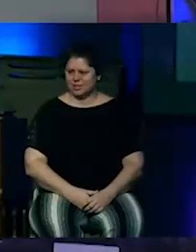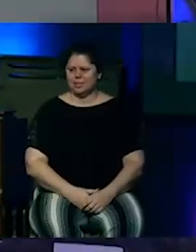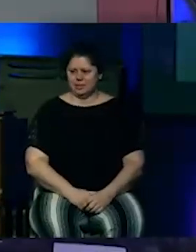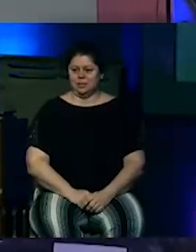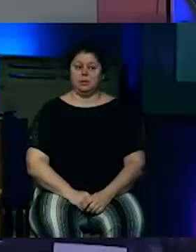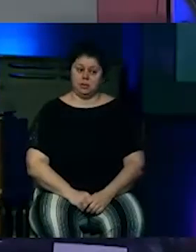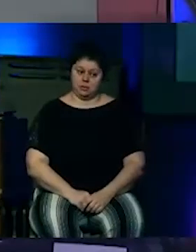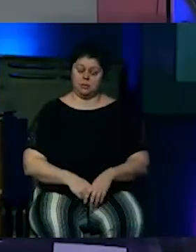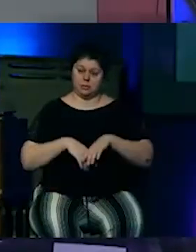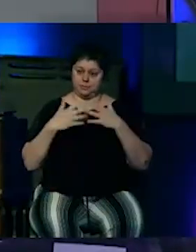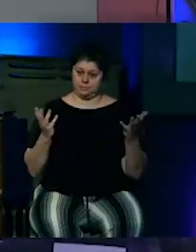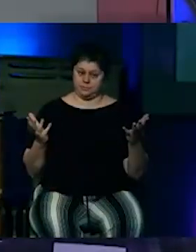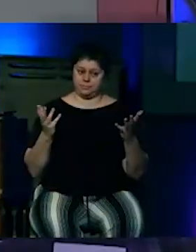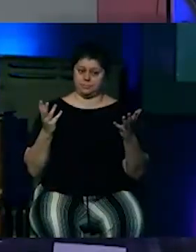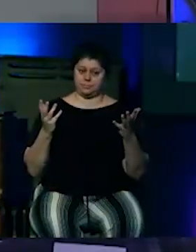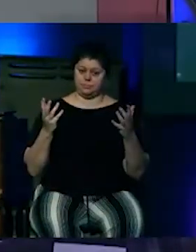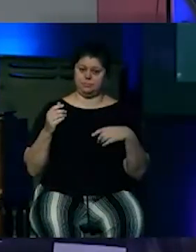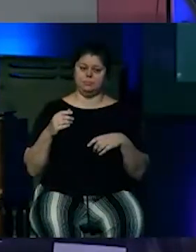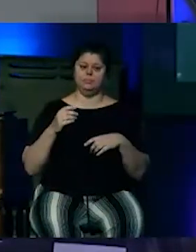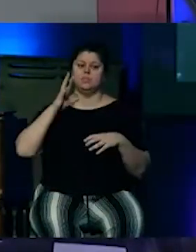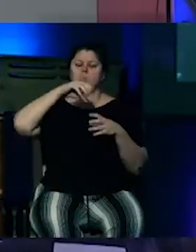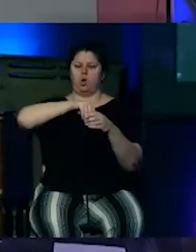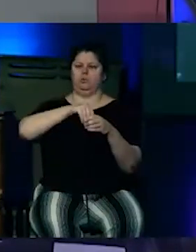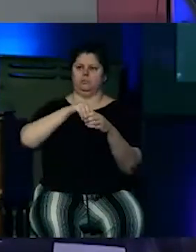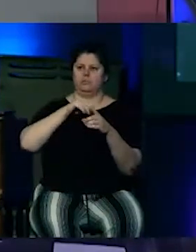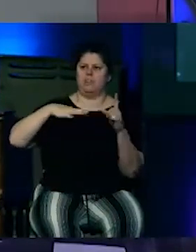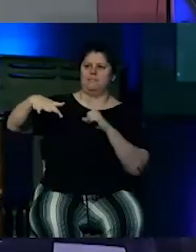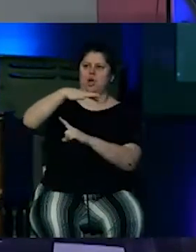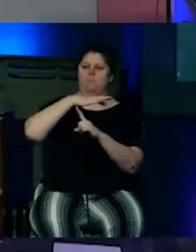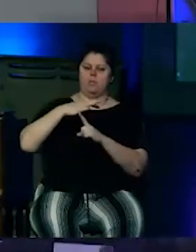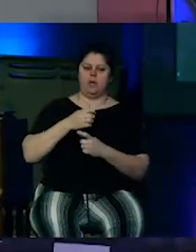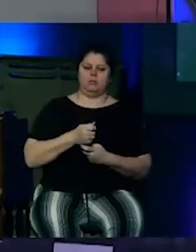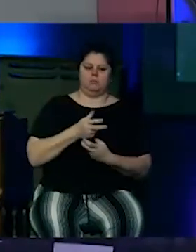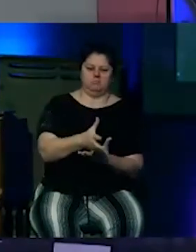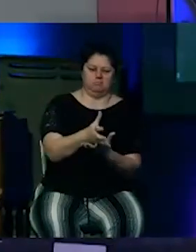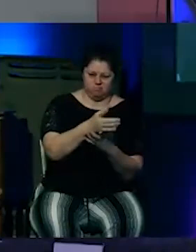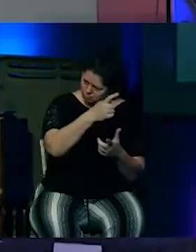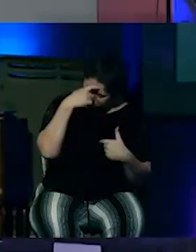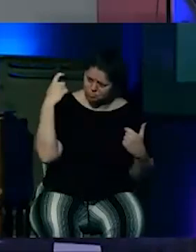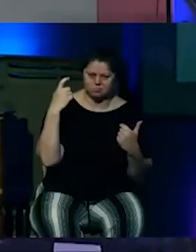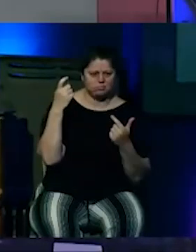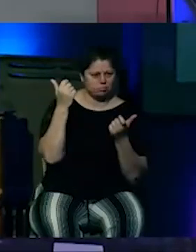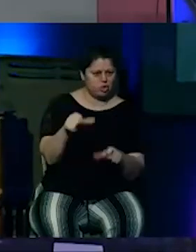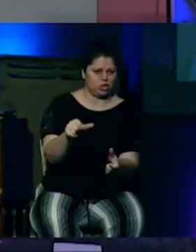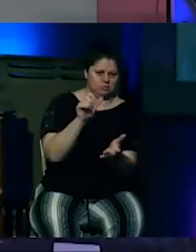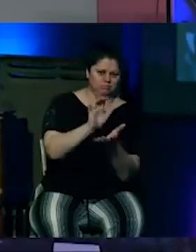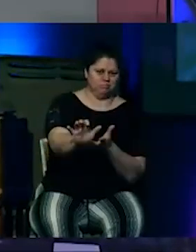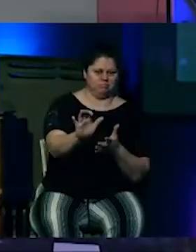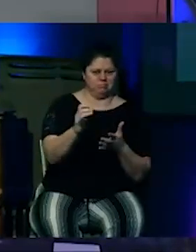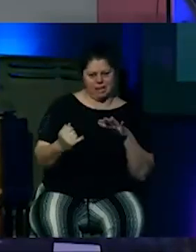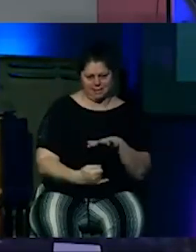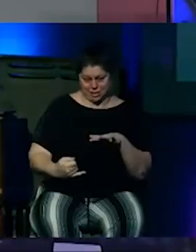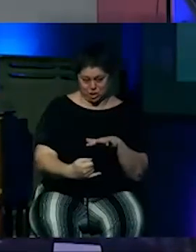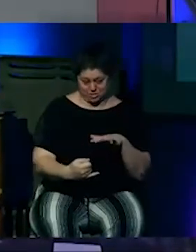this is part of the environment that creates our trauma and our rejection and isolation. The thing I really